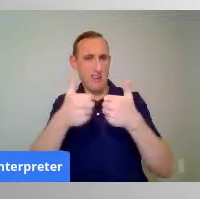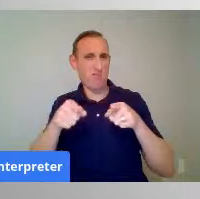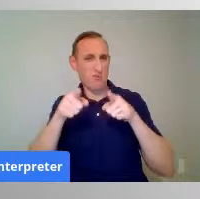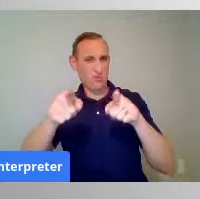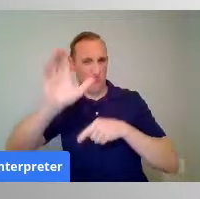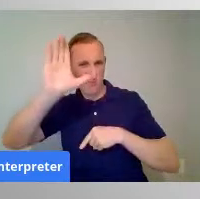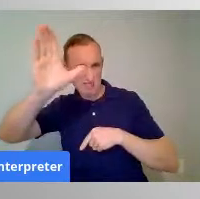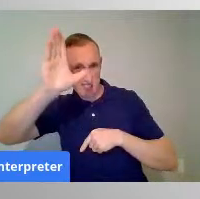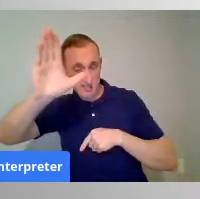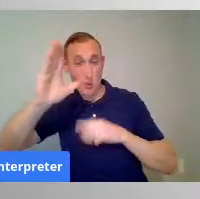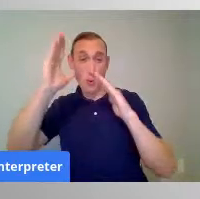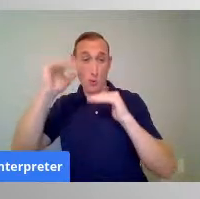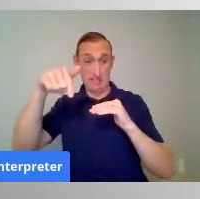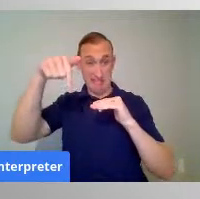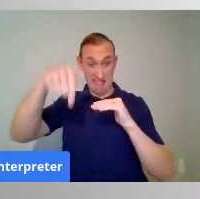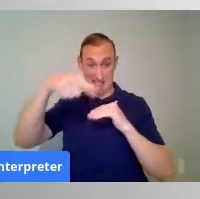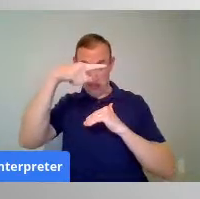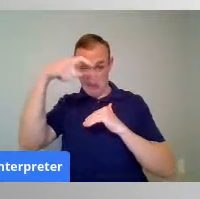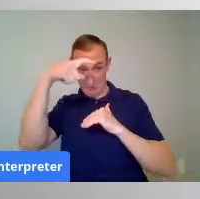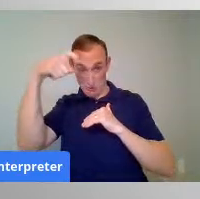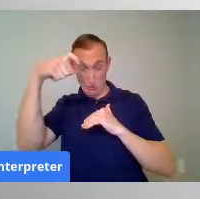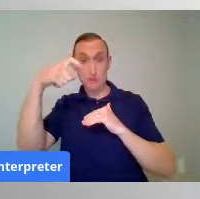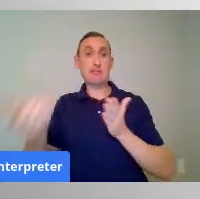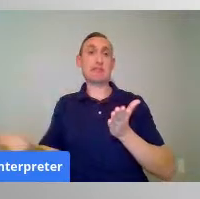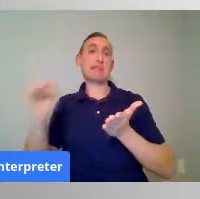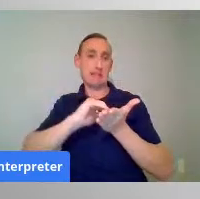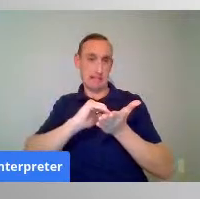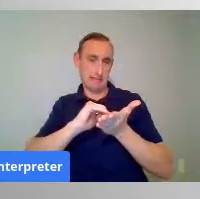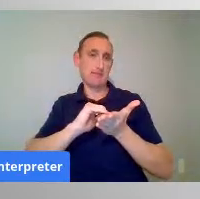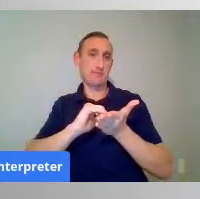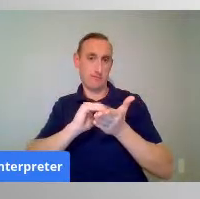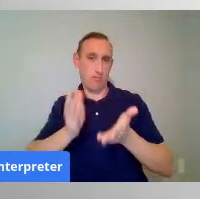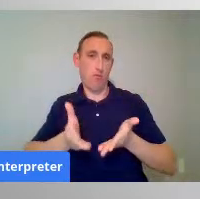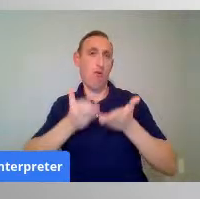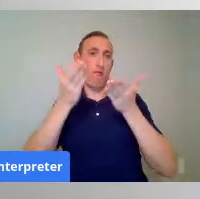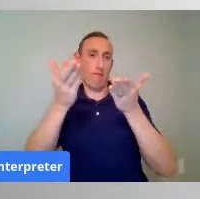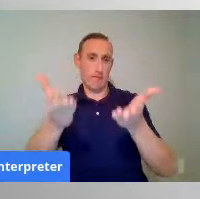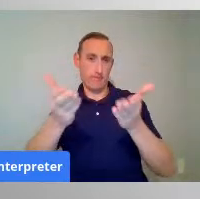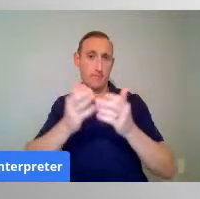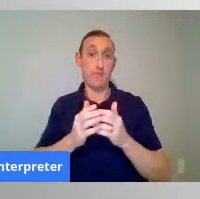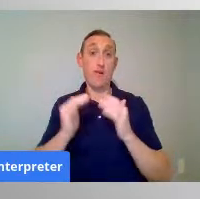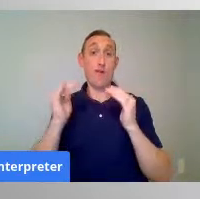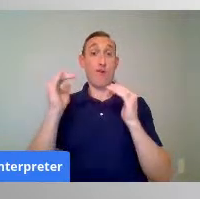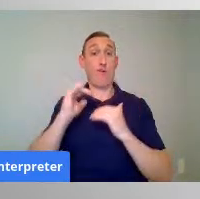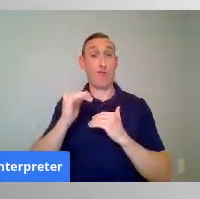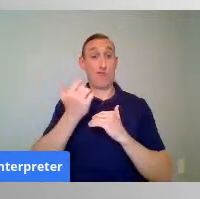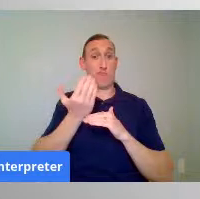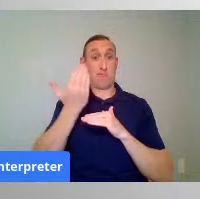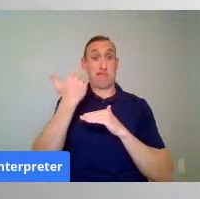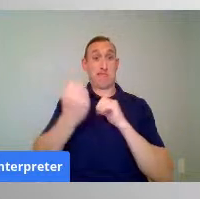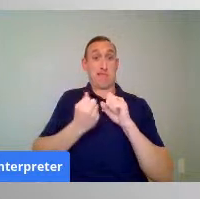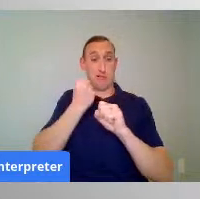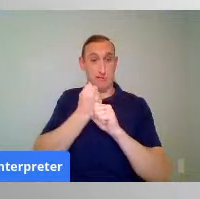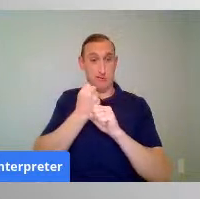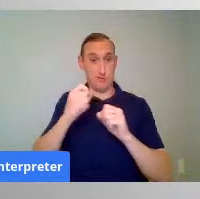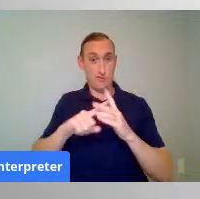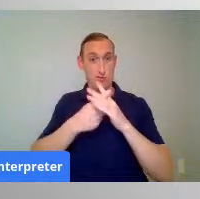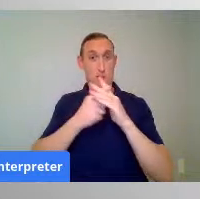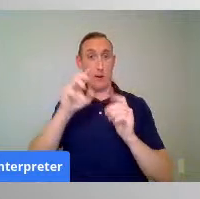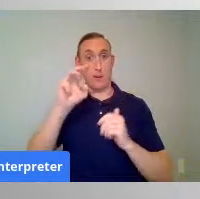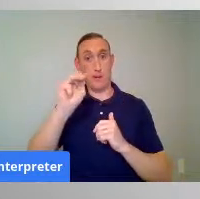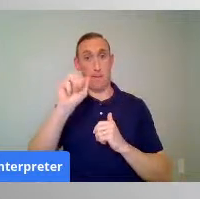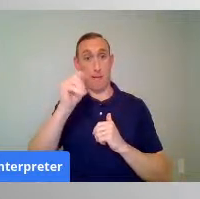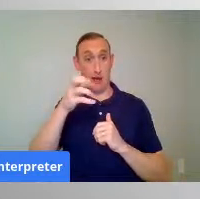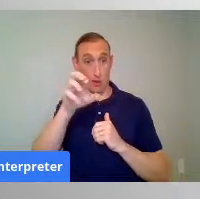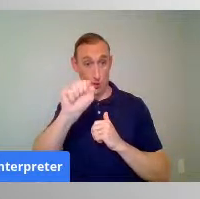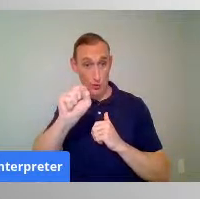this summer. Also, a new thing we started this past year was the Mayor's Youth Commission. And we have